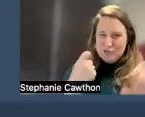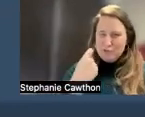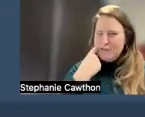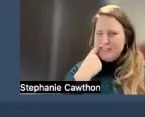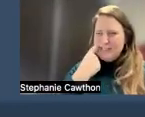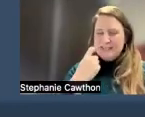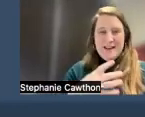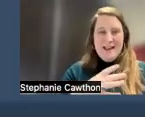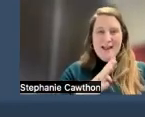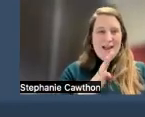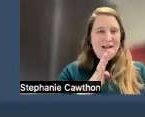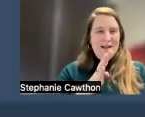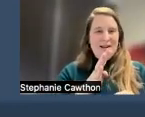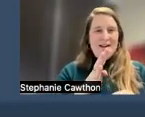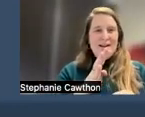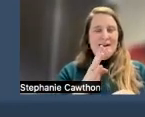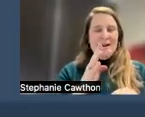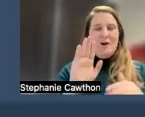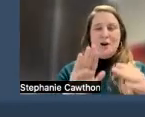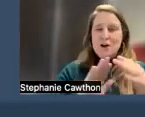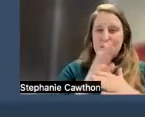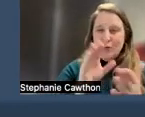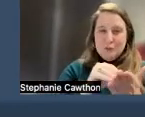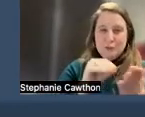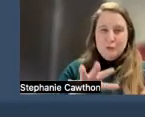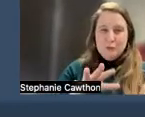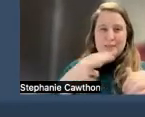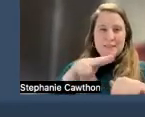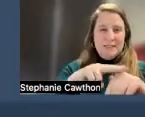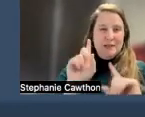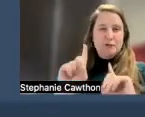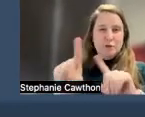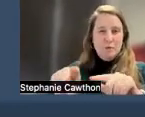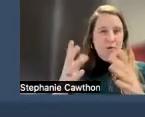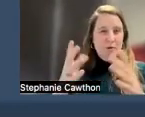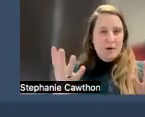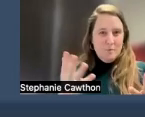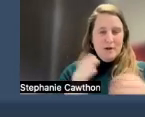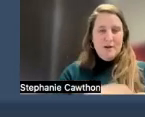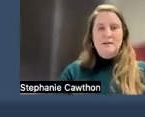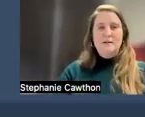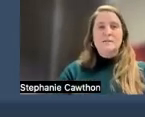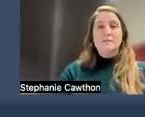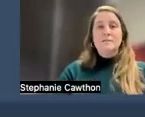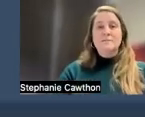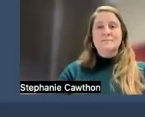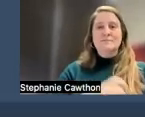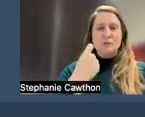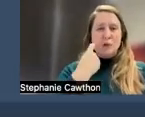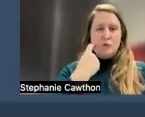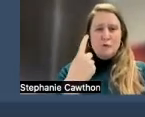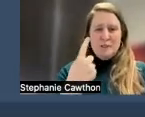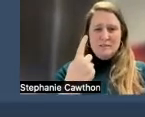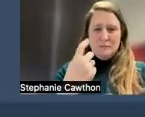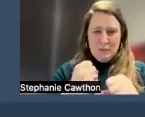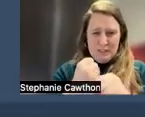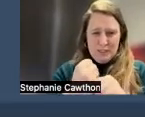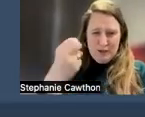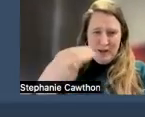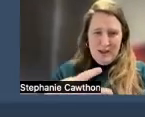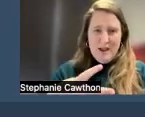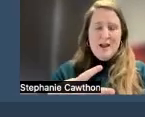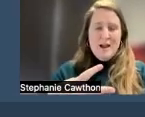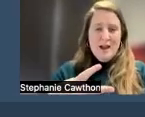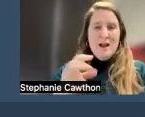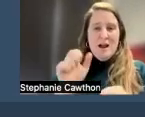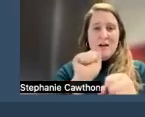So this was recently released, very recent. College students nationwide reported on this.